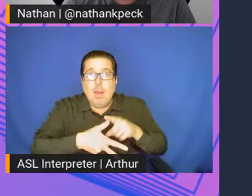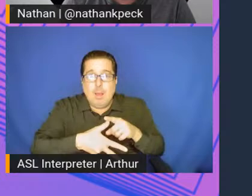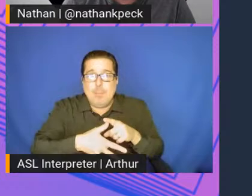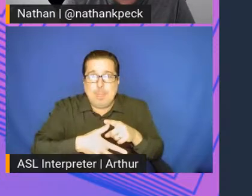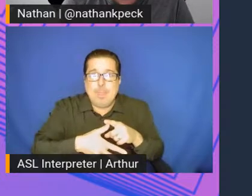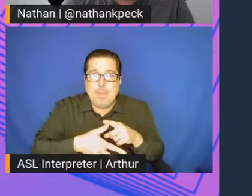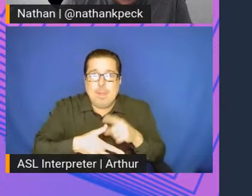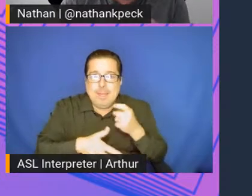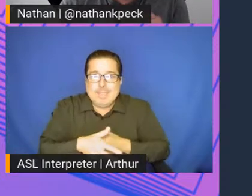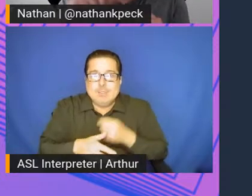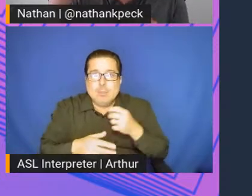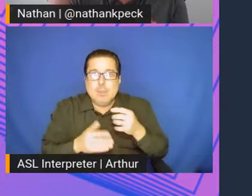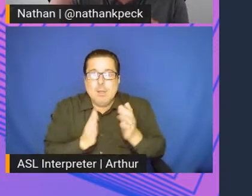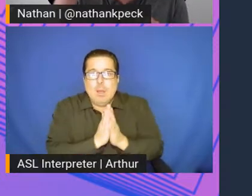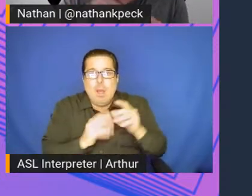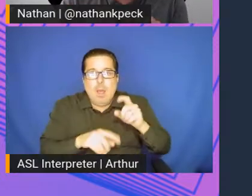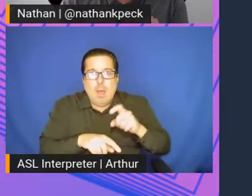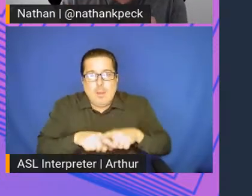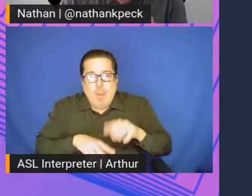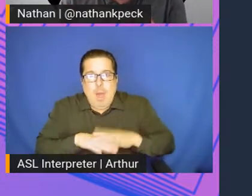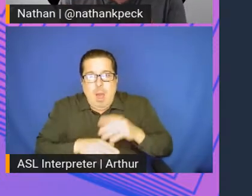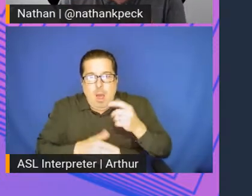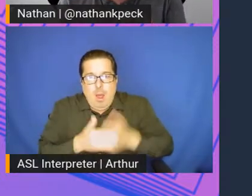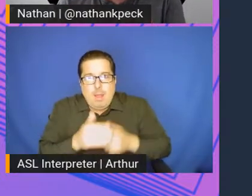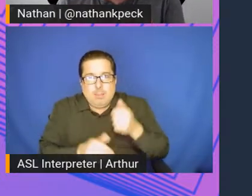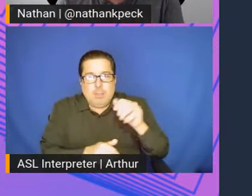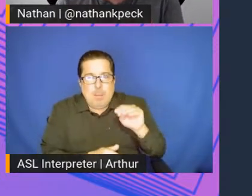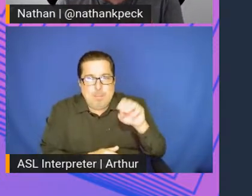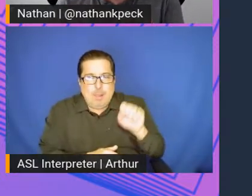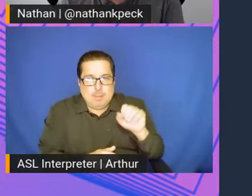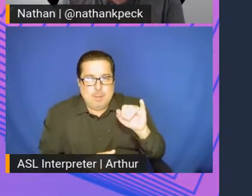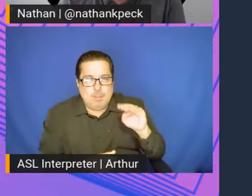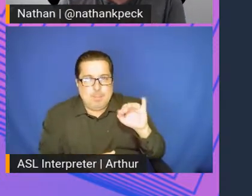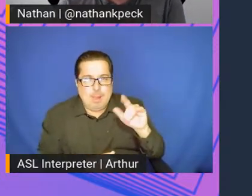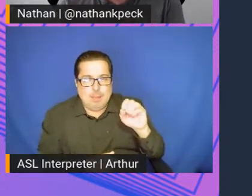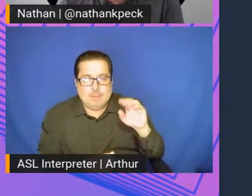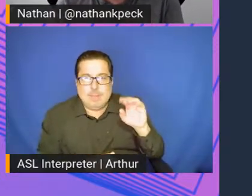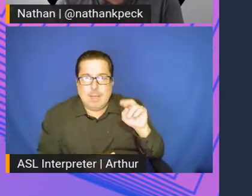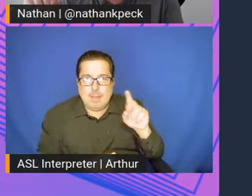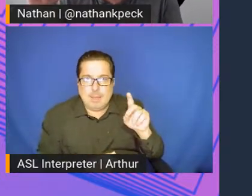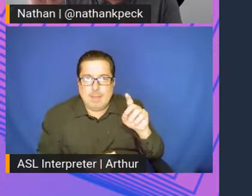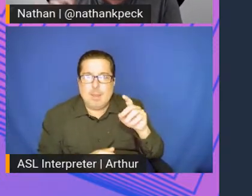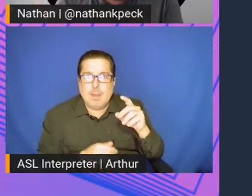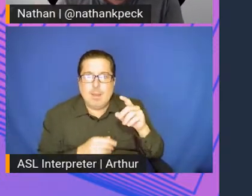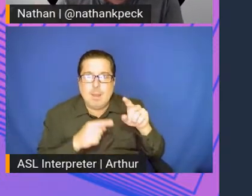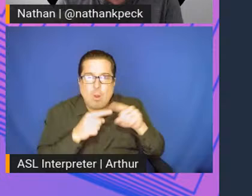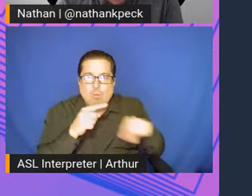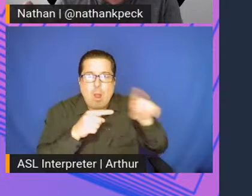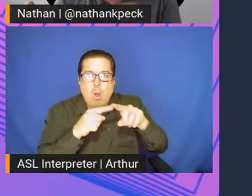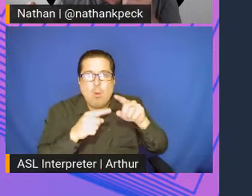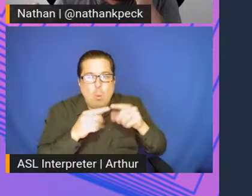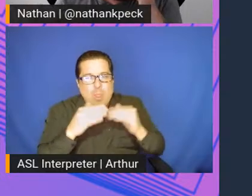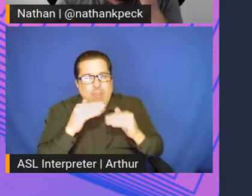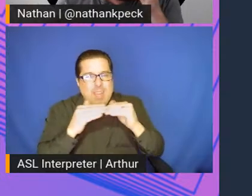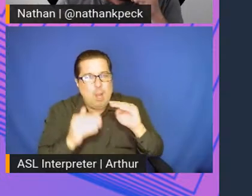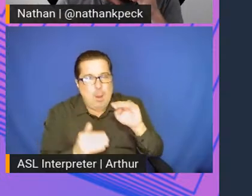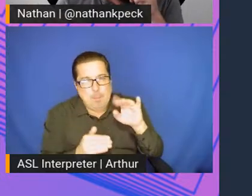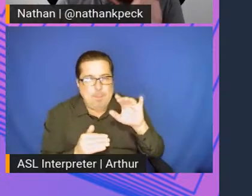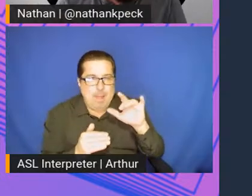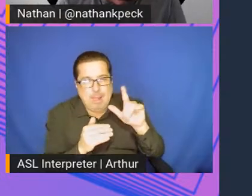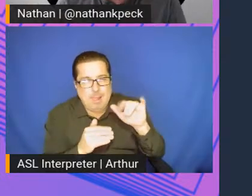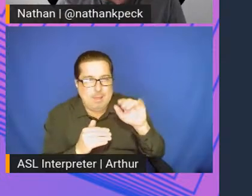really spiky workload that has requests and then it goes a couple seconds without requests and it has requests, a couple seconds without